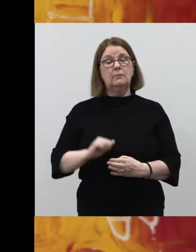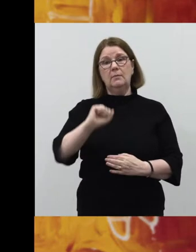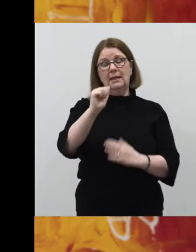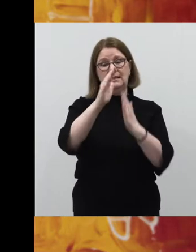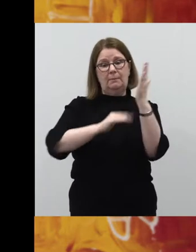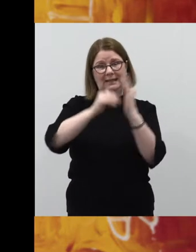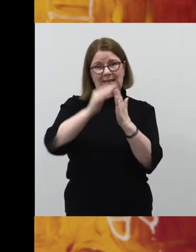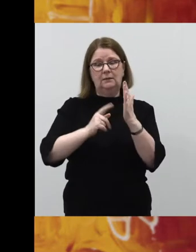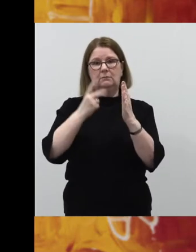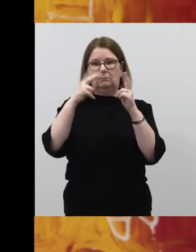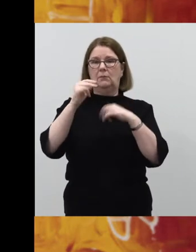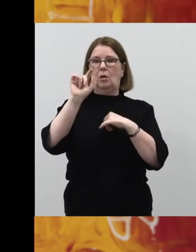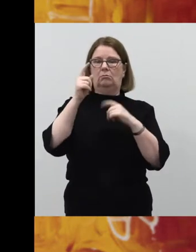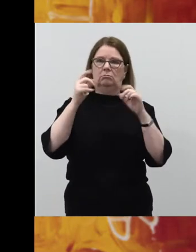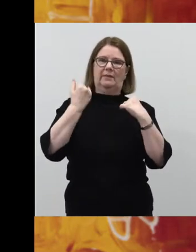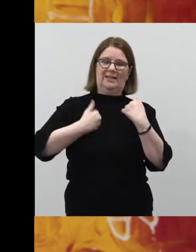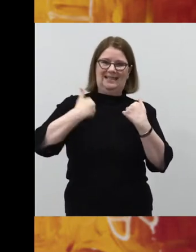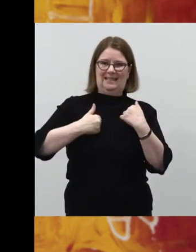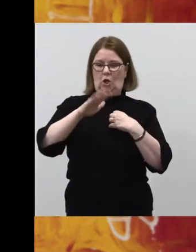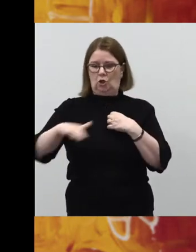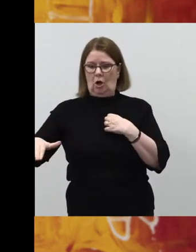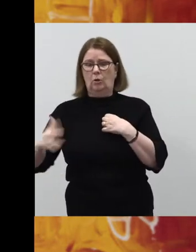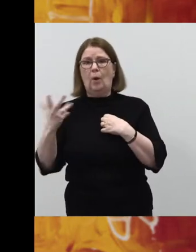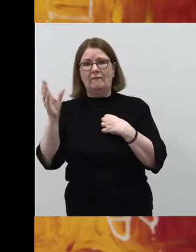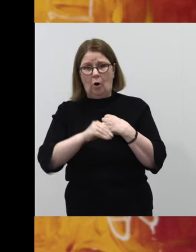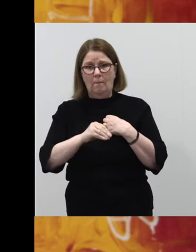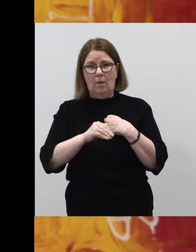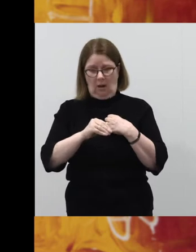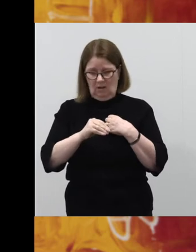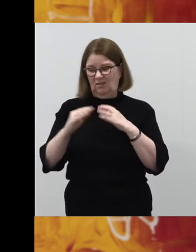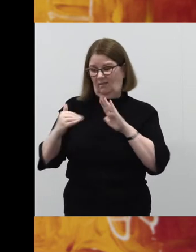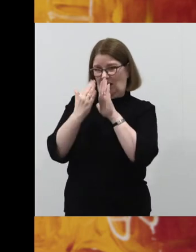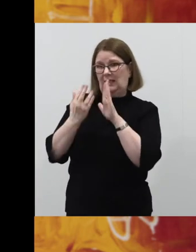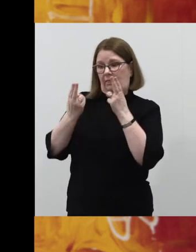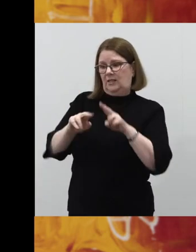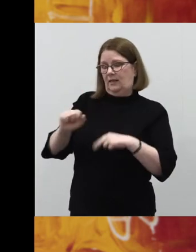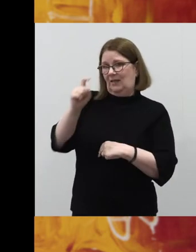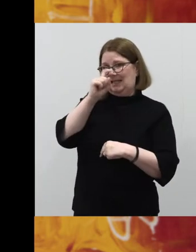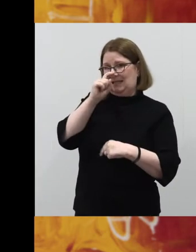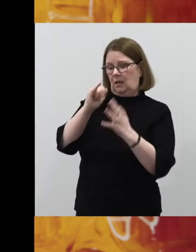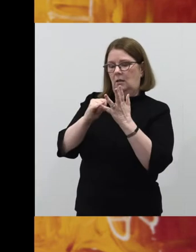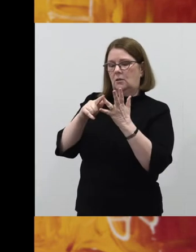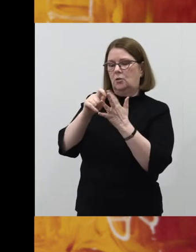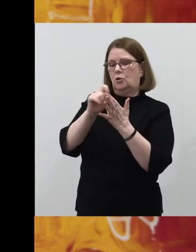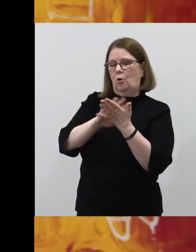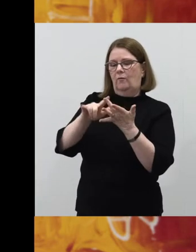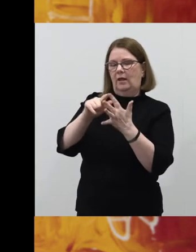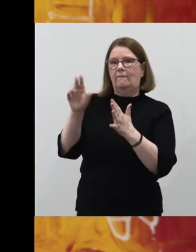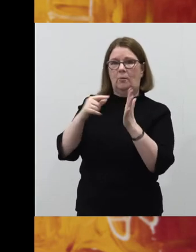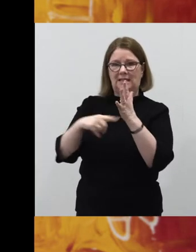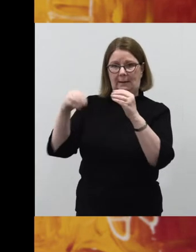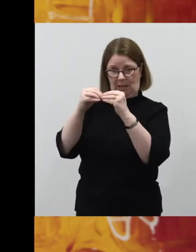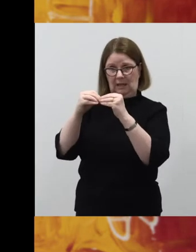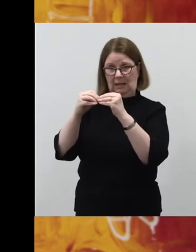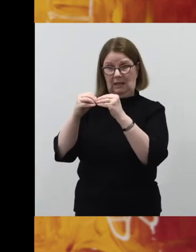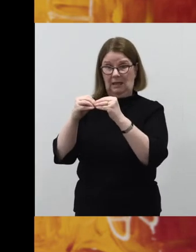interestingly, the most famous work, The Scream, was not initially prompted by existentialist fear and anguish. Instead,